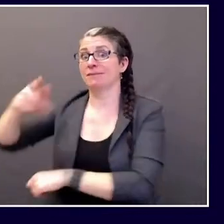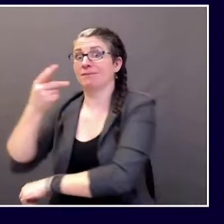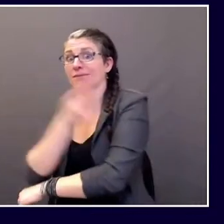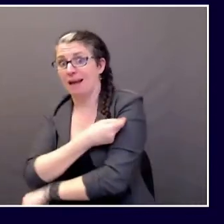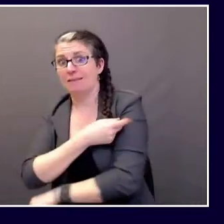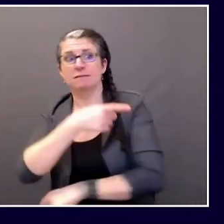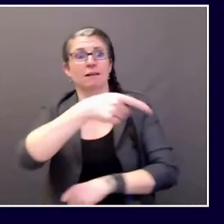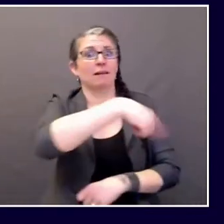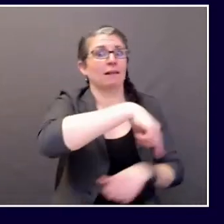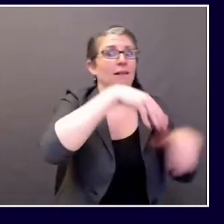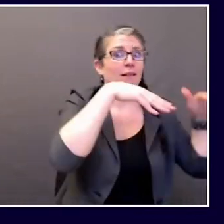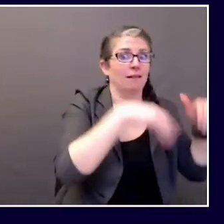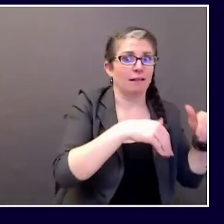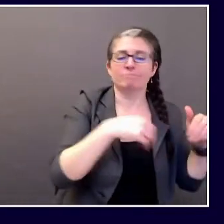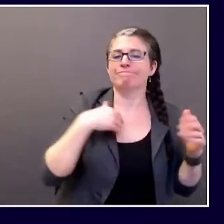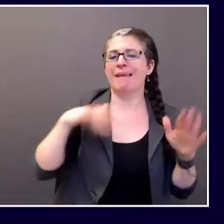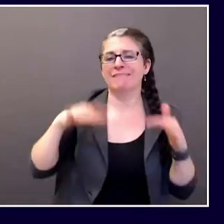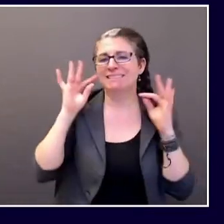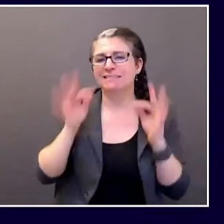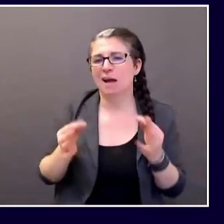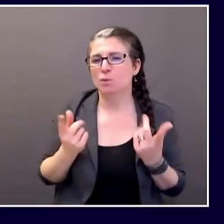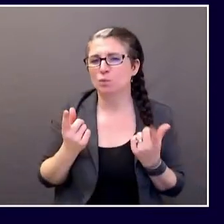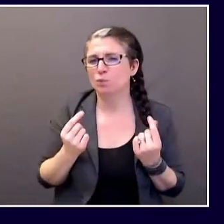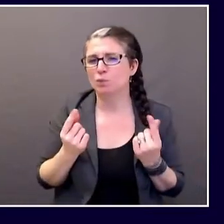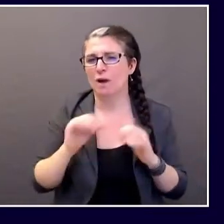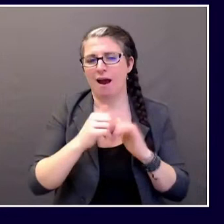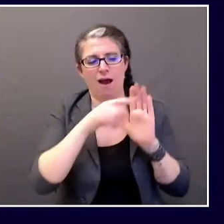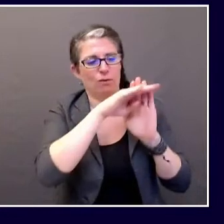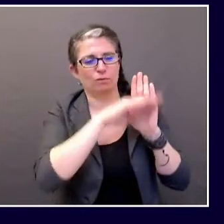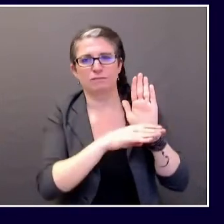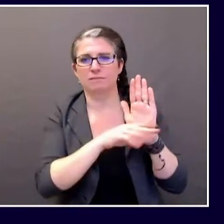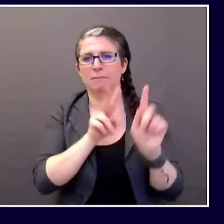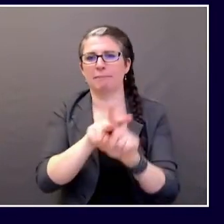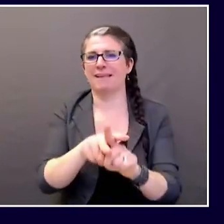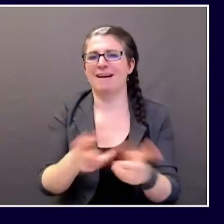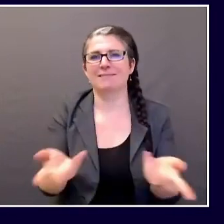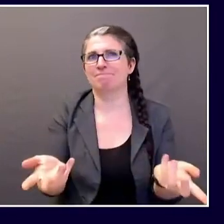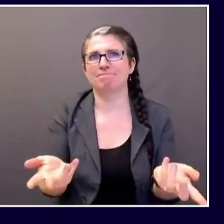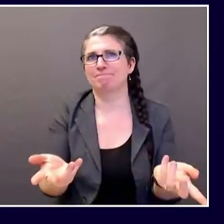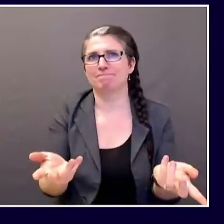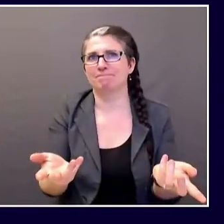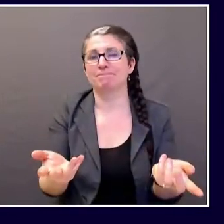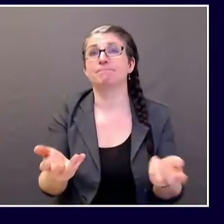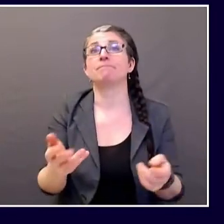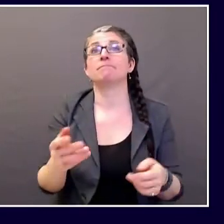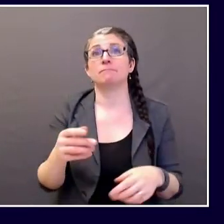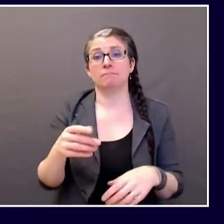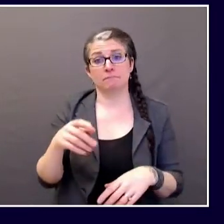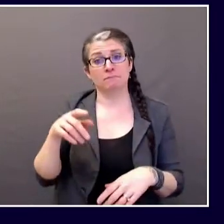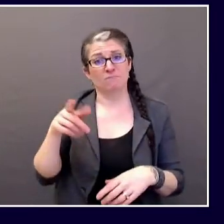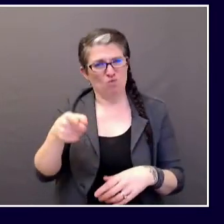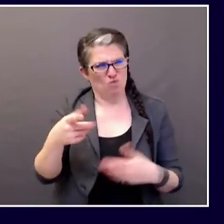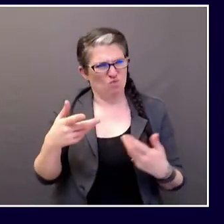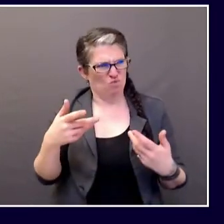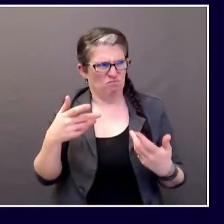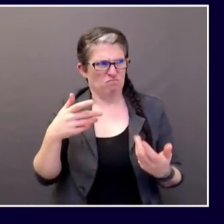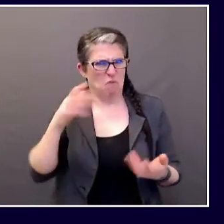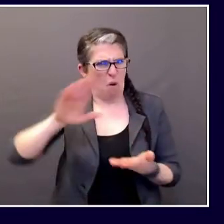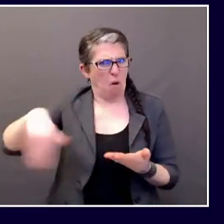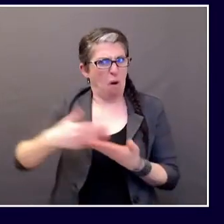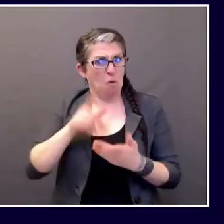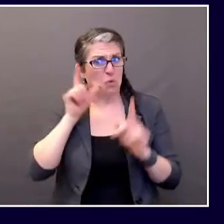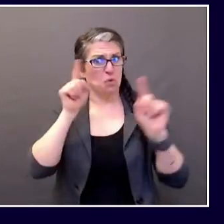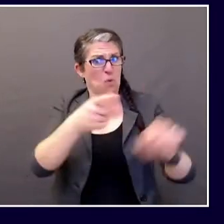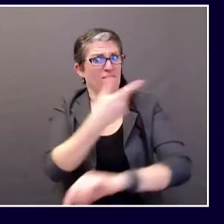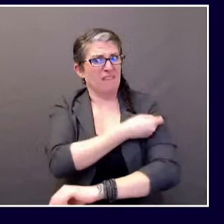that if people do get vaccinated, they'd usually get a paper card as well as potentially a electronic indicator of